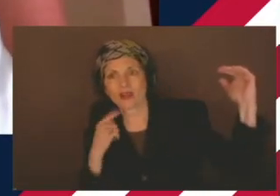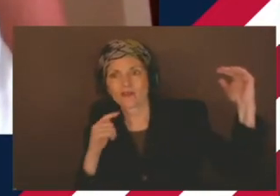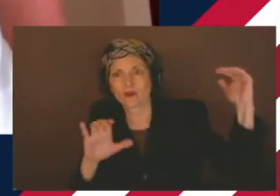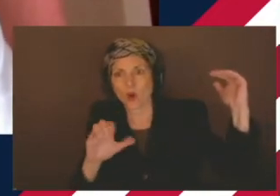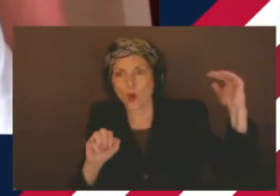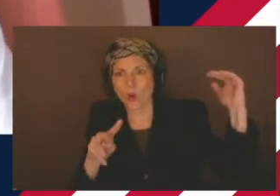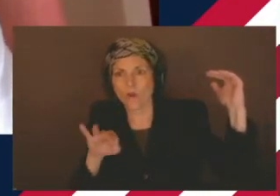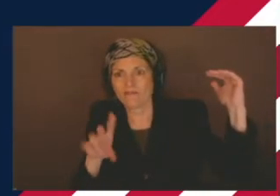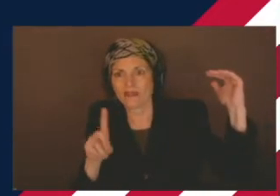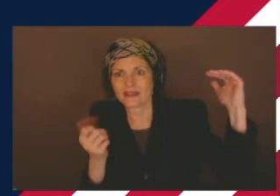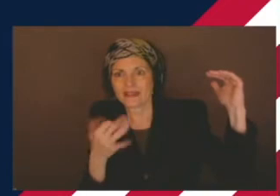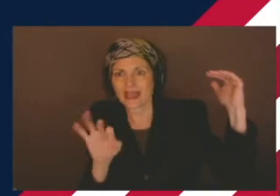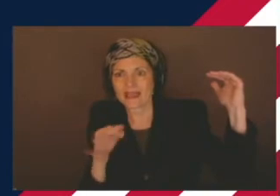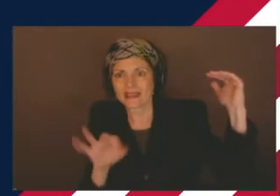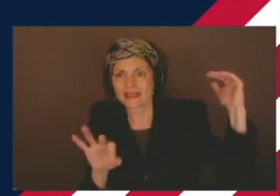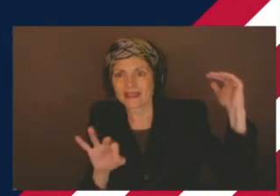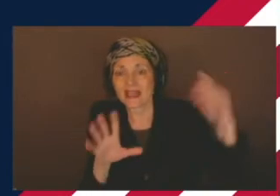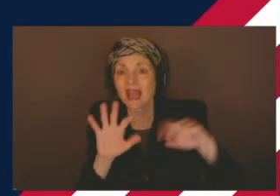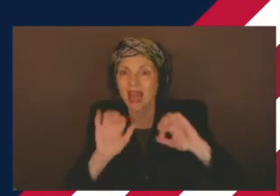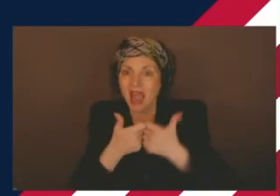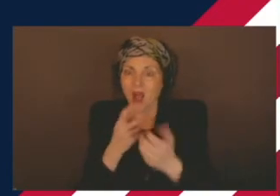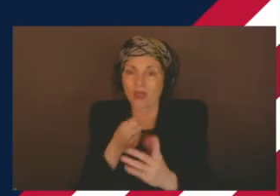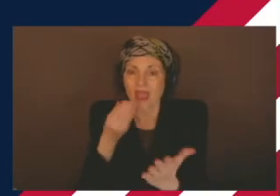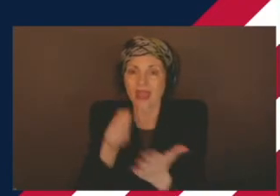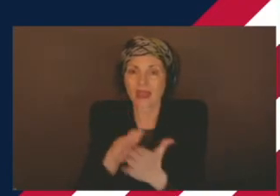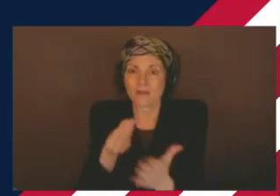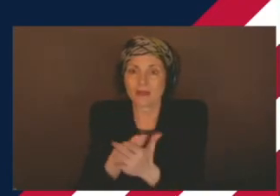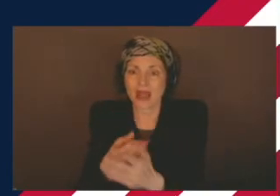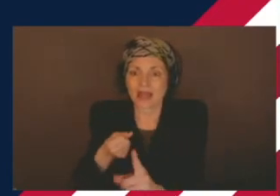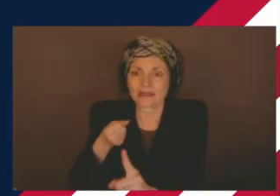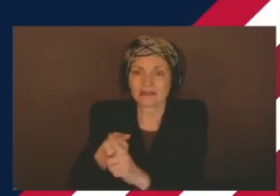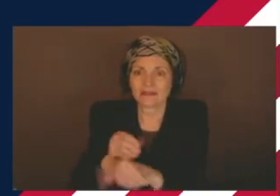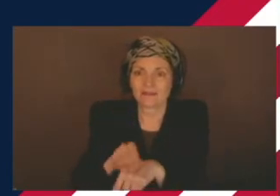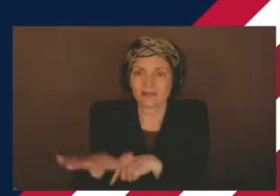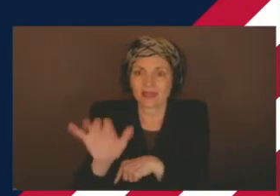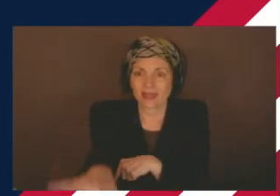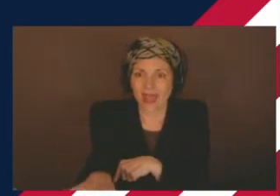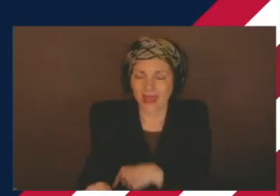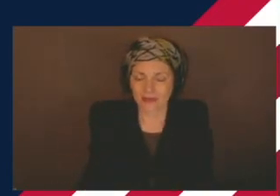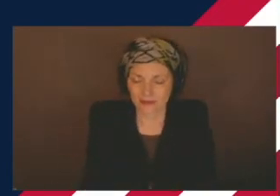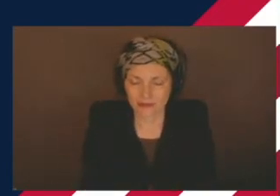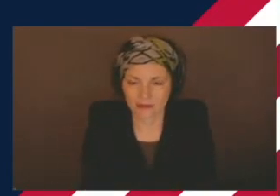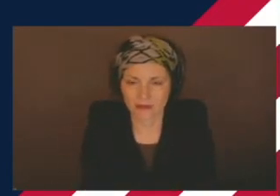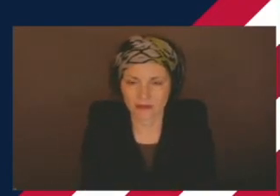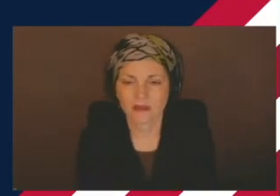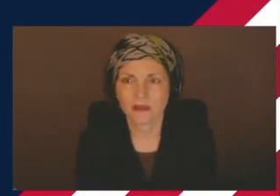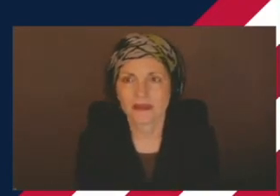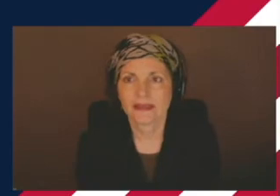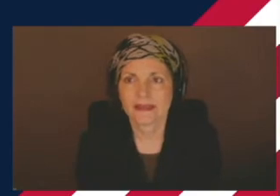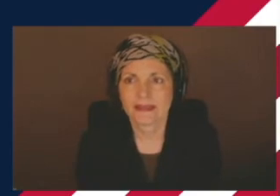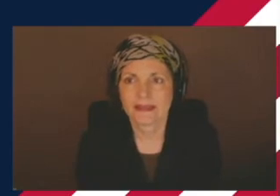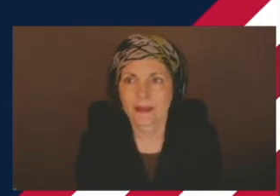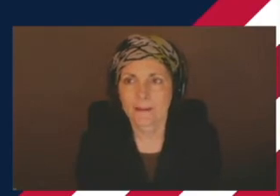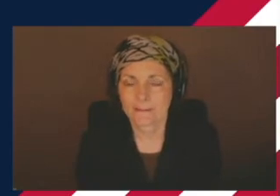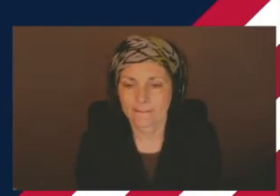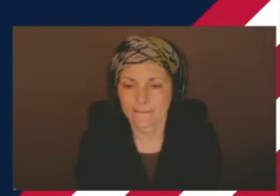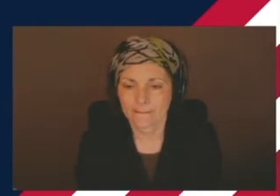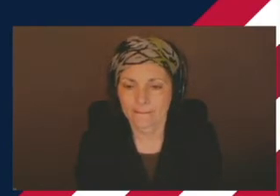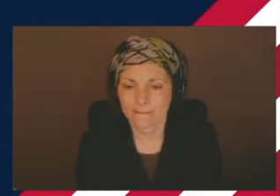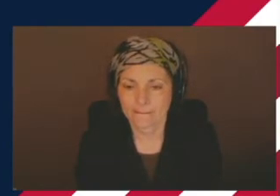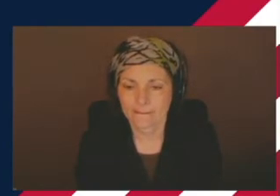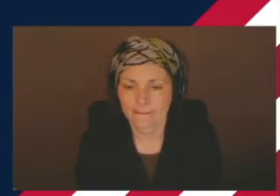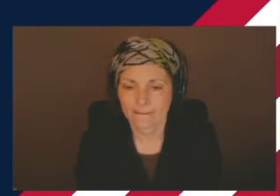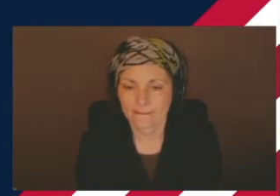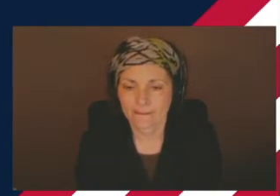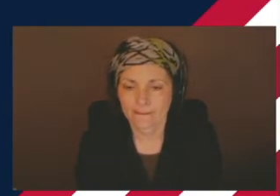crisis. Sure, thank you for the question. I'd be happy to. You know, we say that residential segregation is